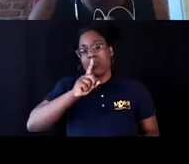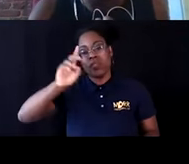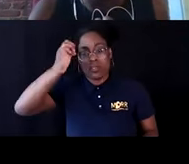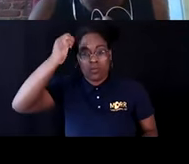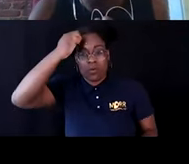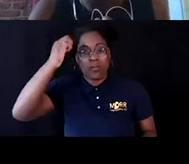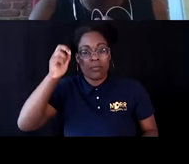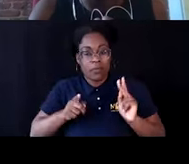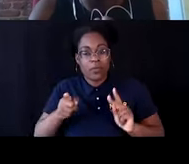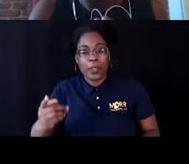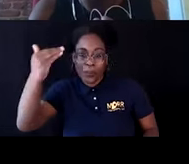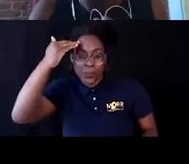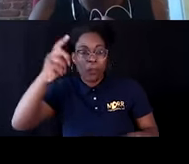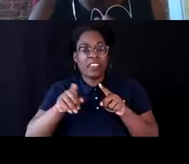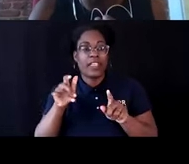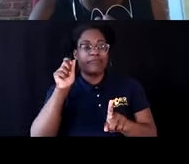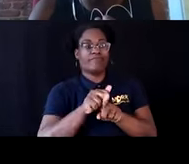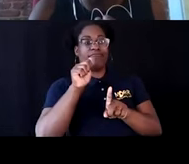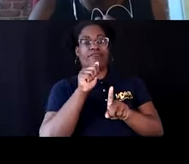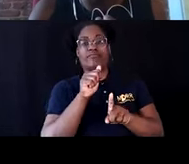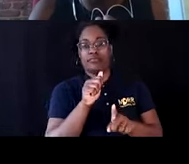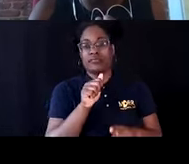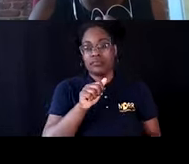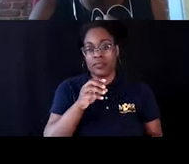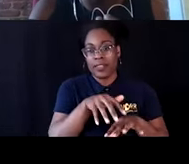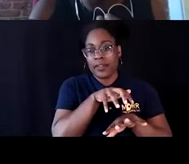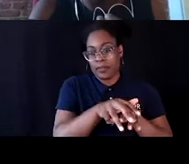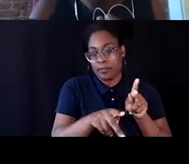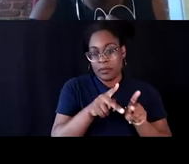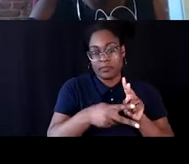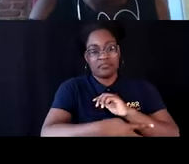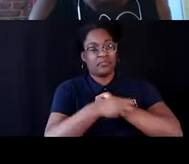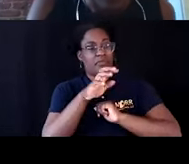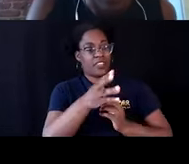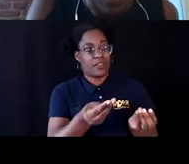top left corner of your screen, you'll be able to see a large sort of